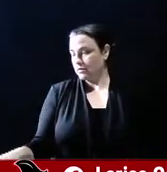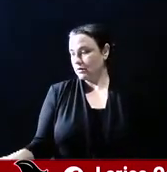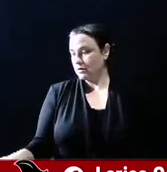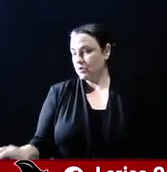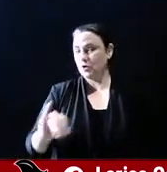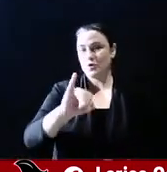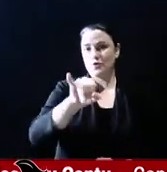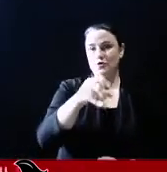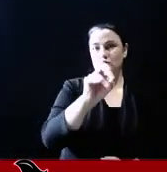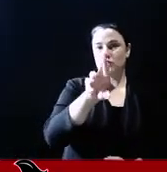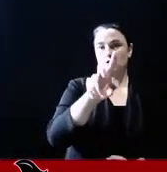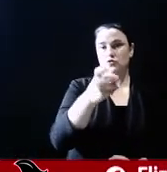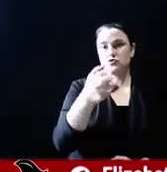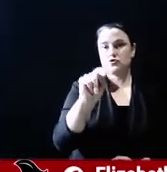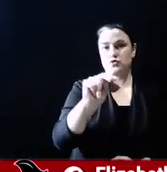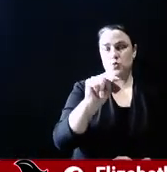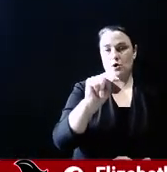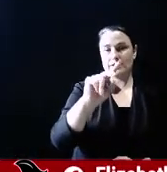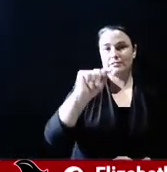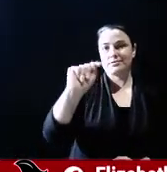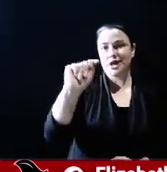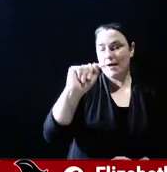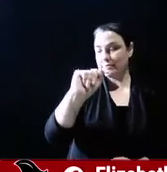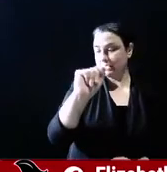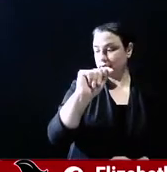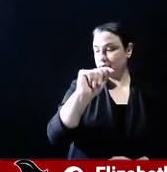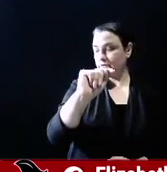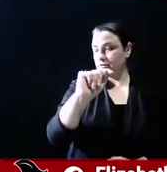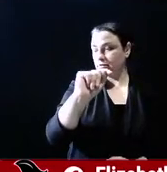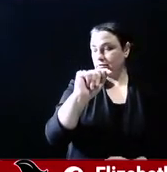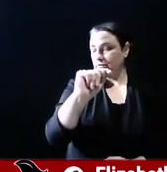Jordan Christopher Quinton Thomas.